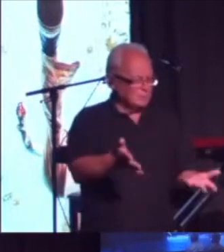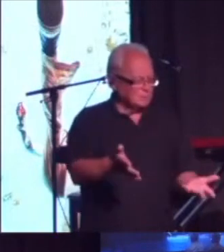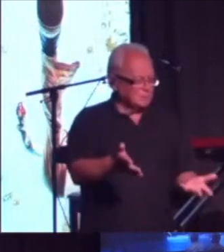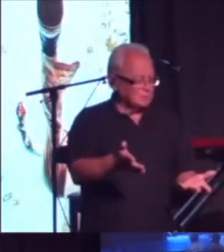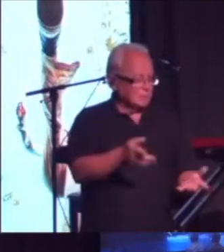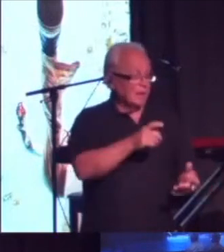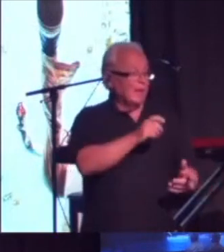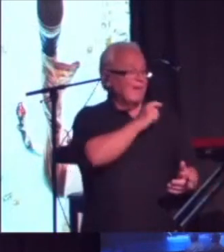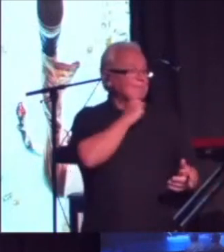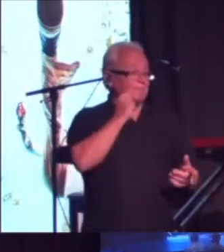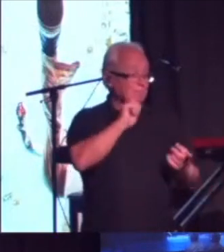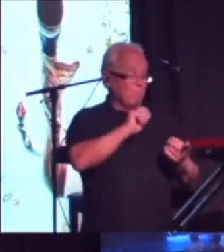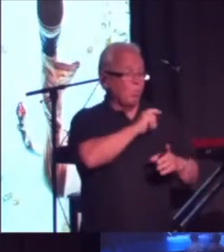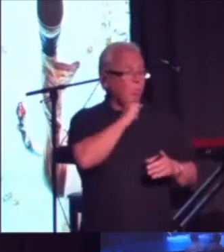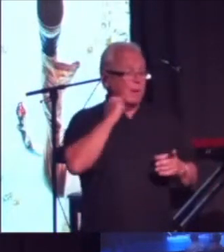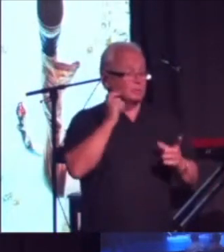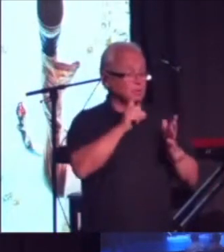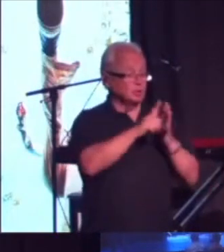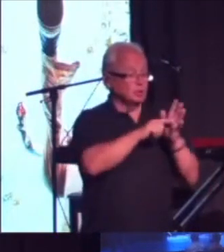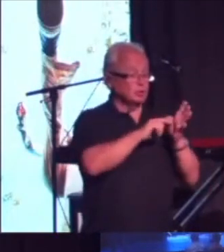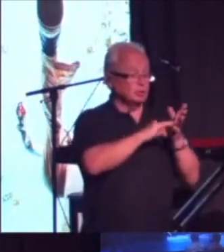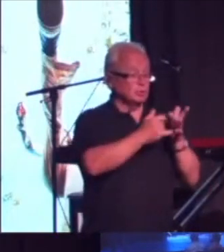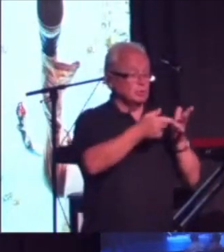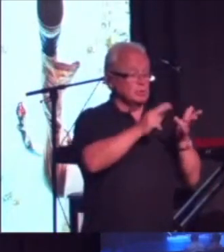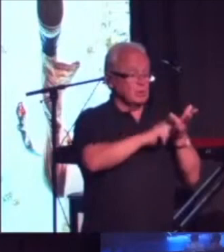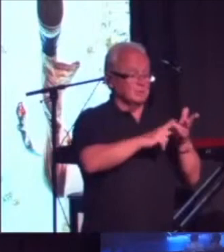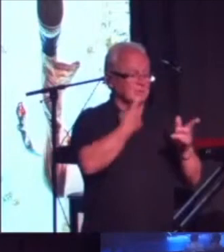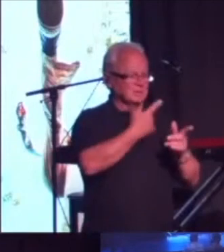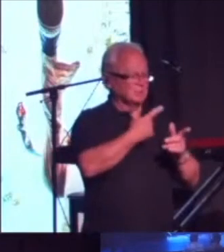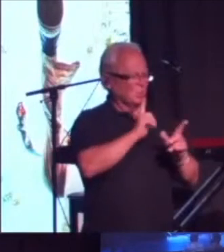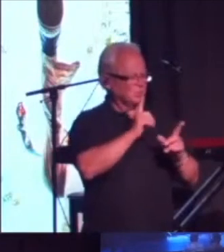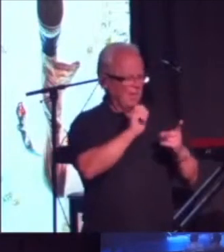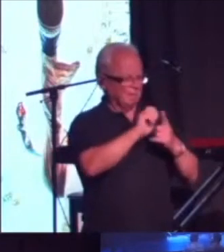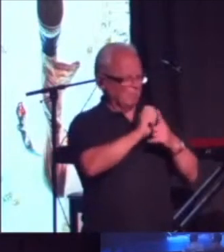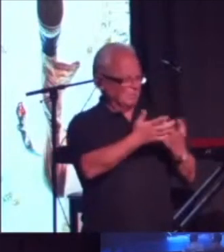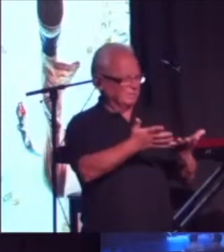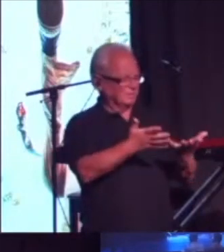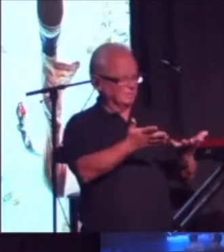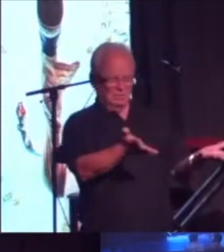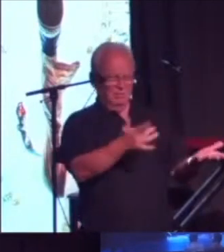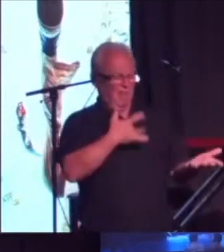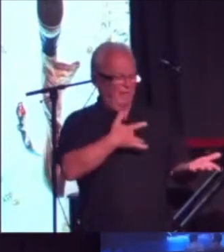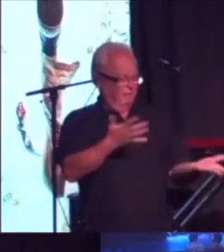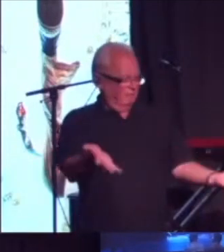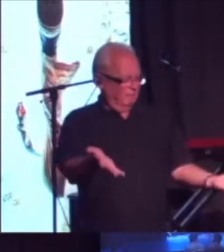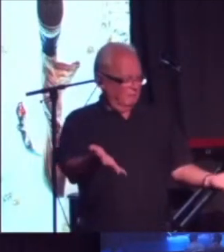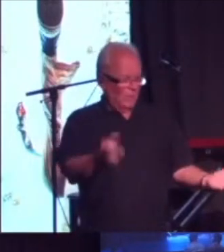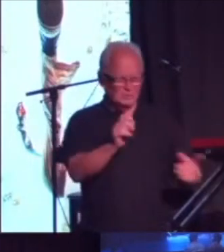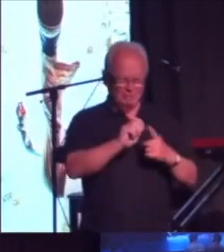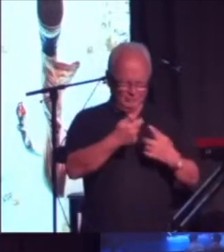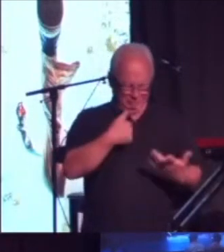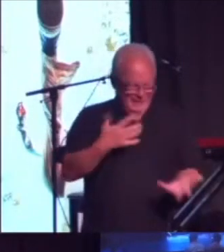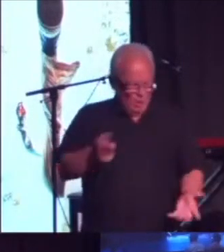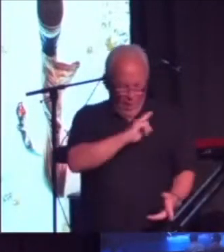asked perhaps the ultimate existential question, what's the point of life, or what's the point of me? And so hopefully you're